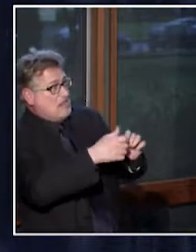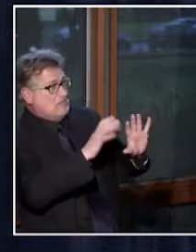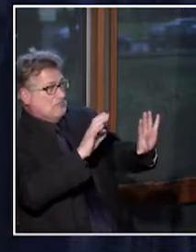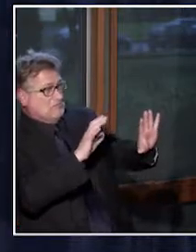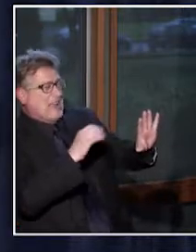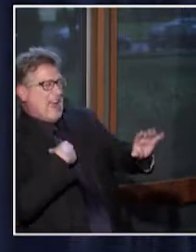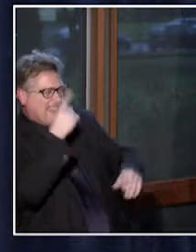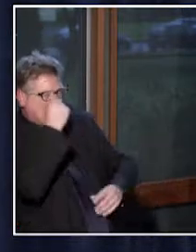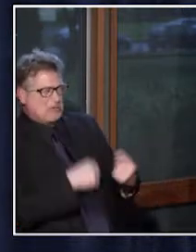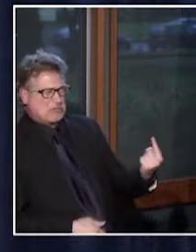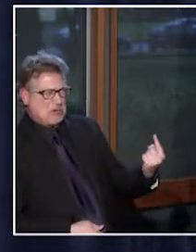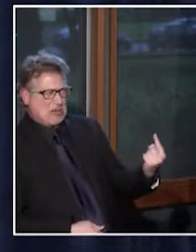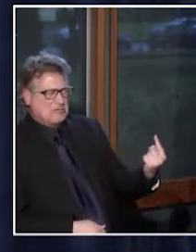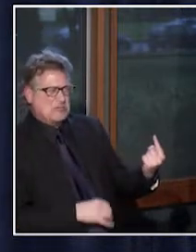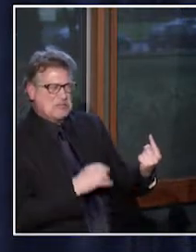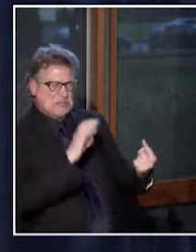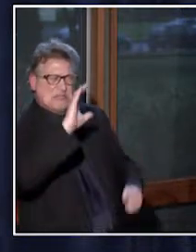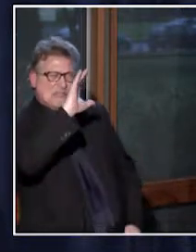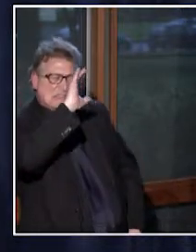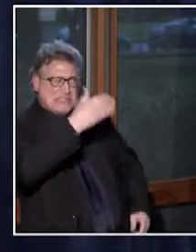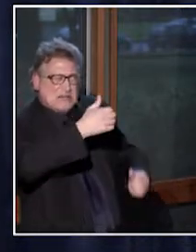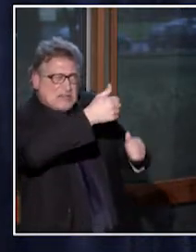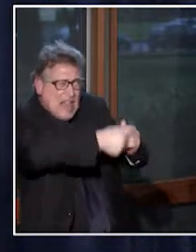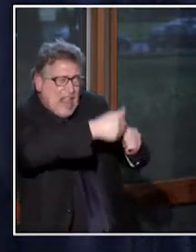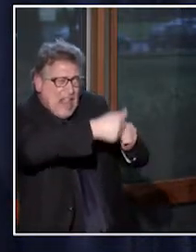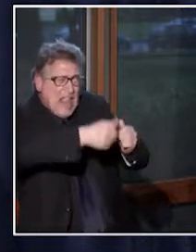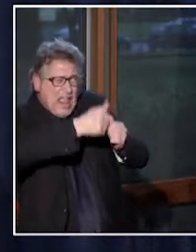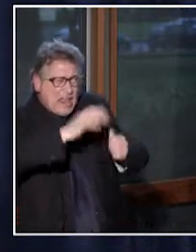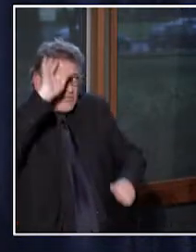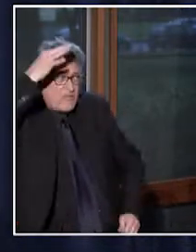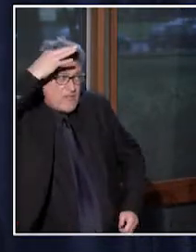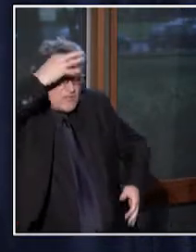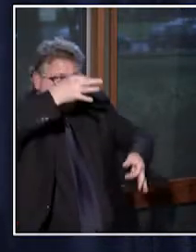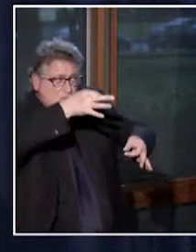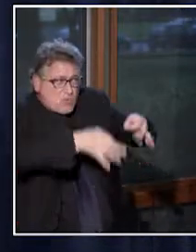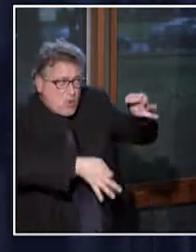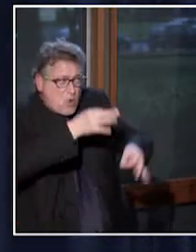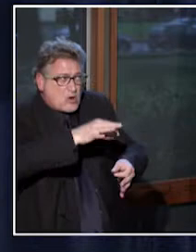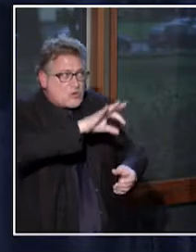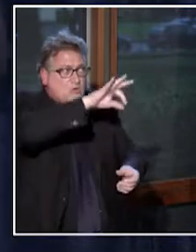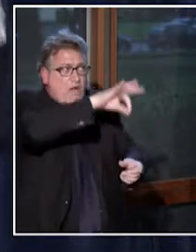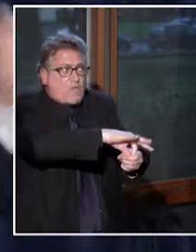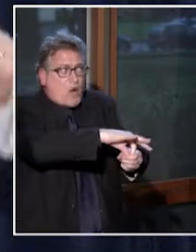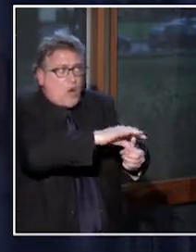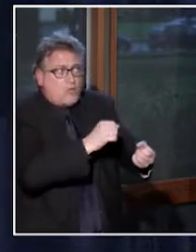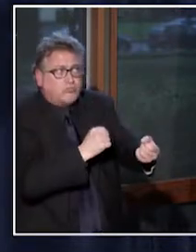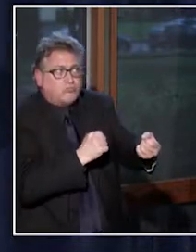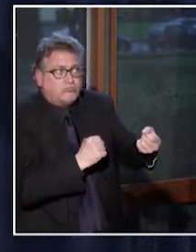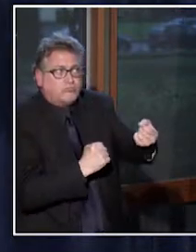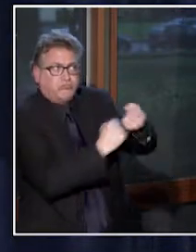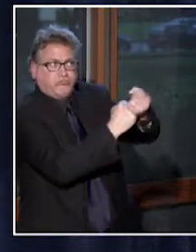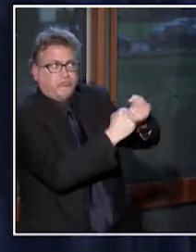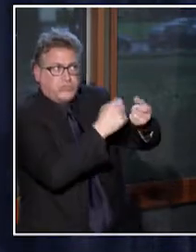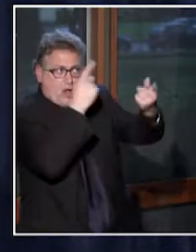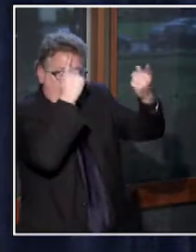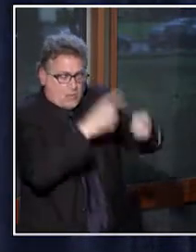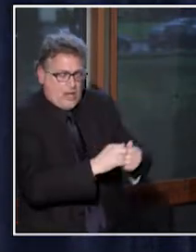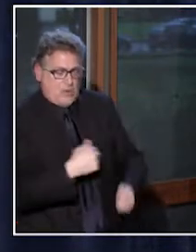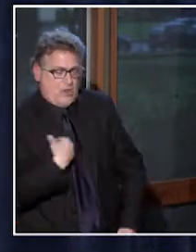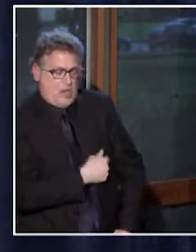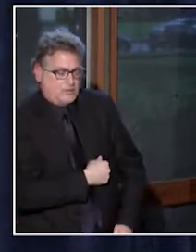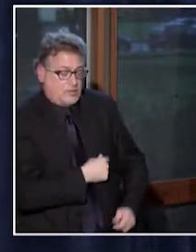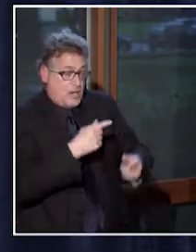virtually every federal court that has ruled on this matter has agreed with us and disagreed with